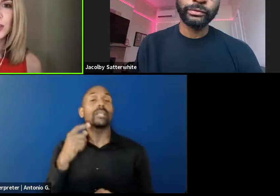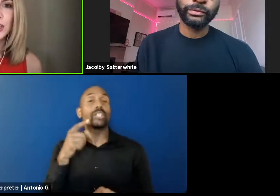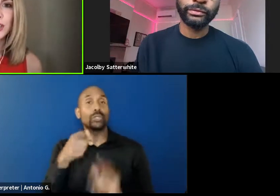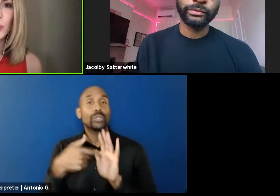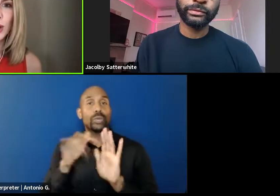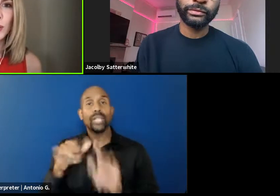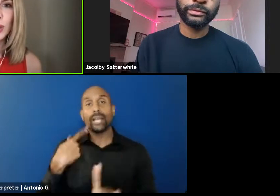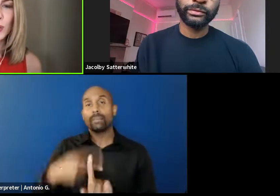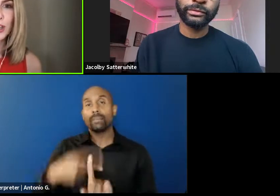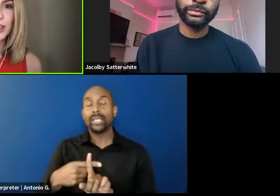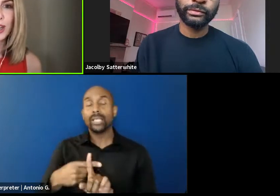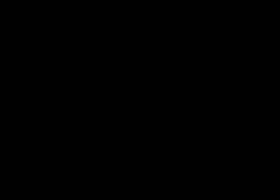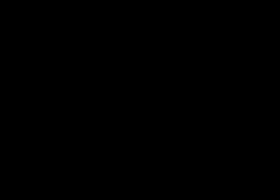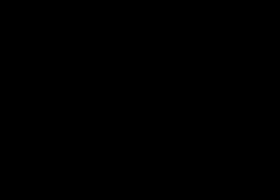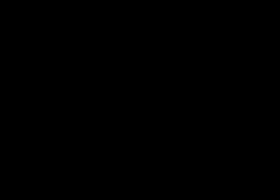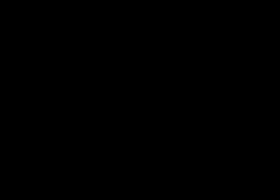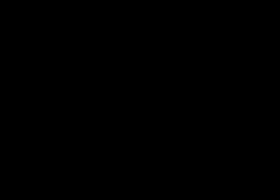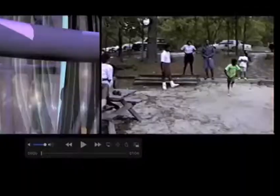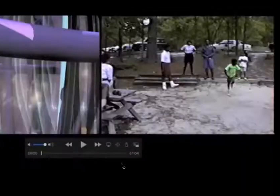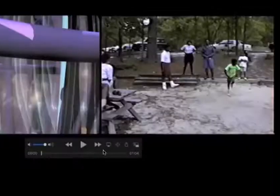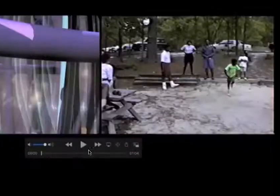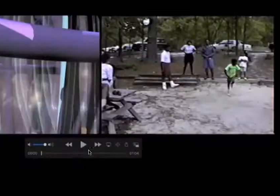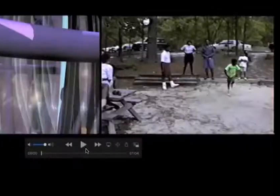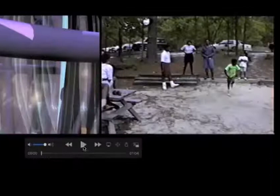material. So why don't we watch that now?